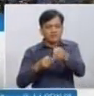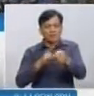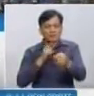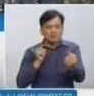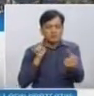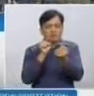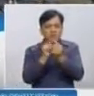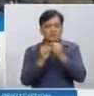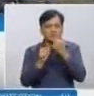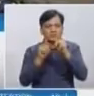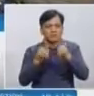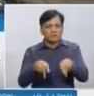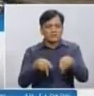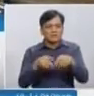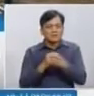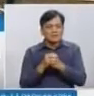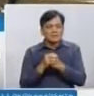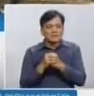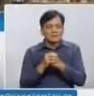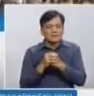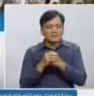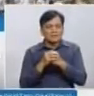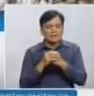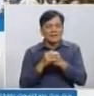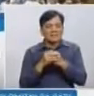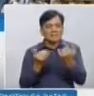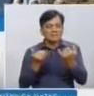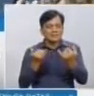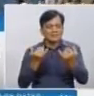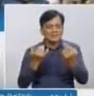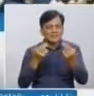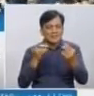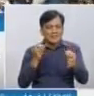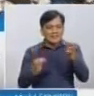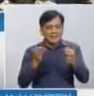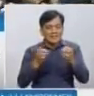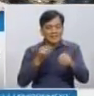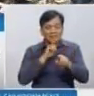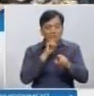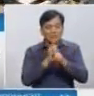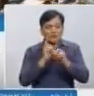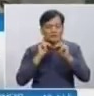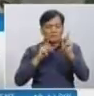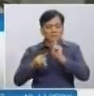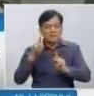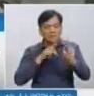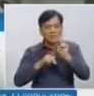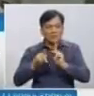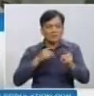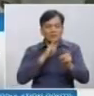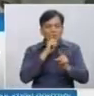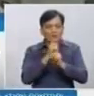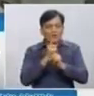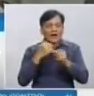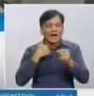those who steal government funds. And when the day comes, it will be the public who will